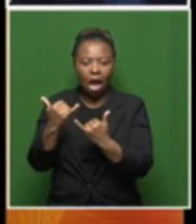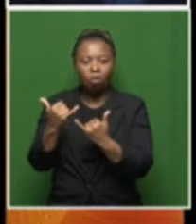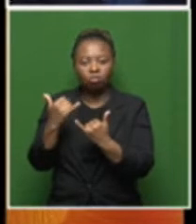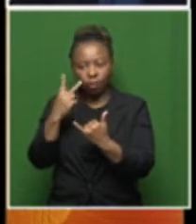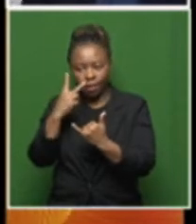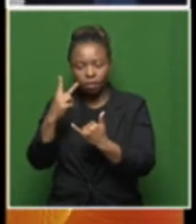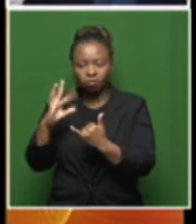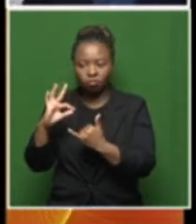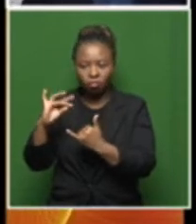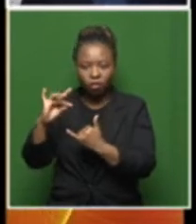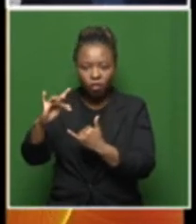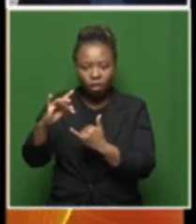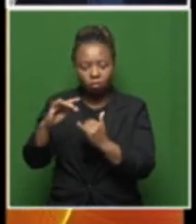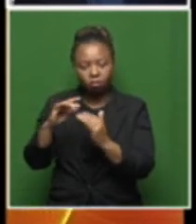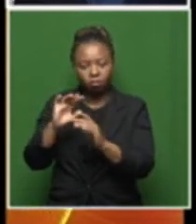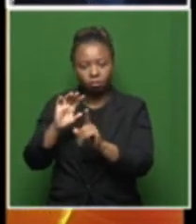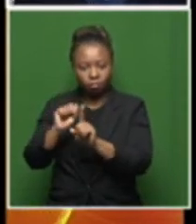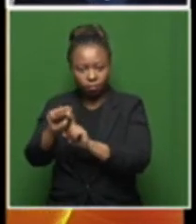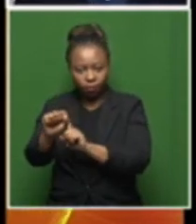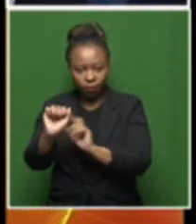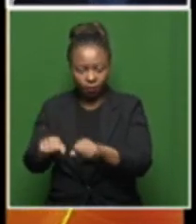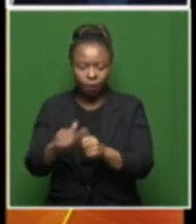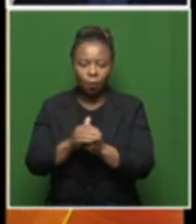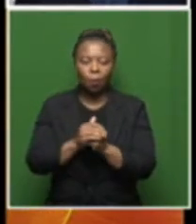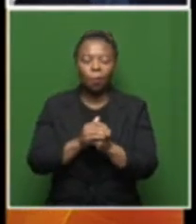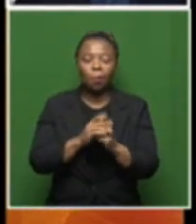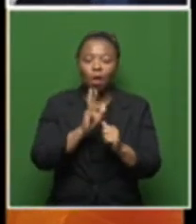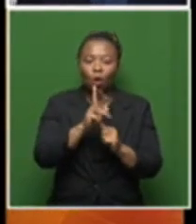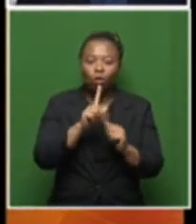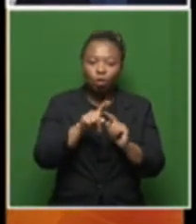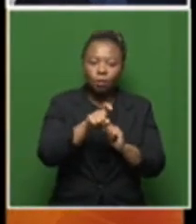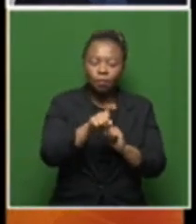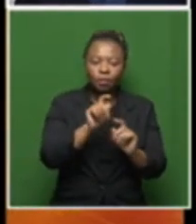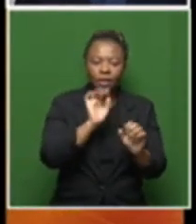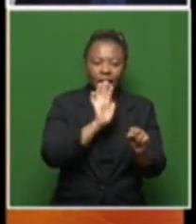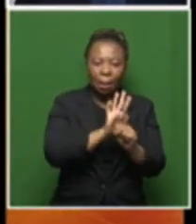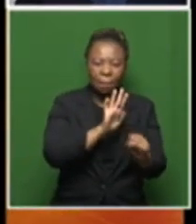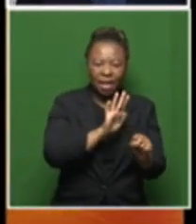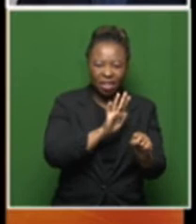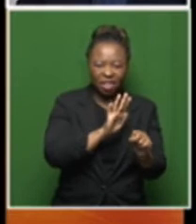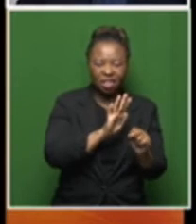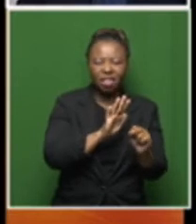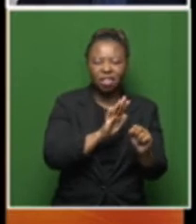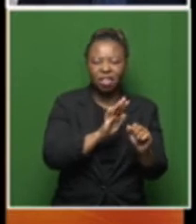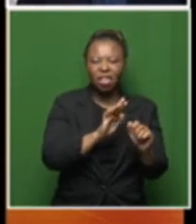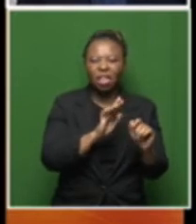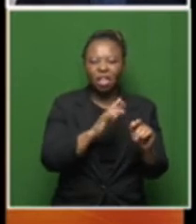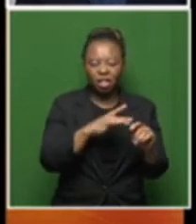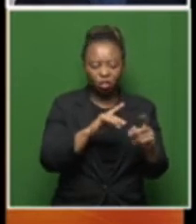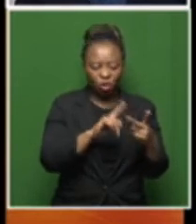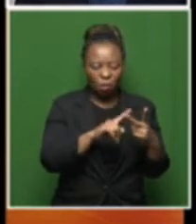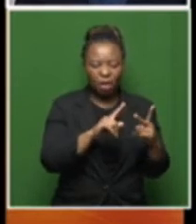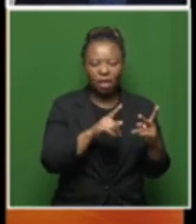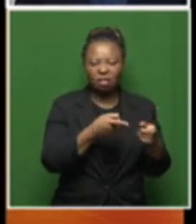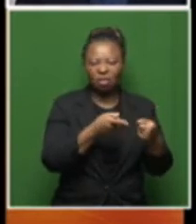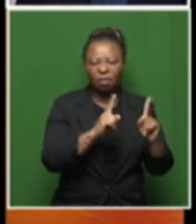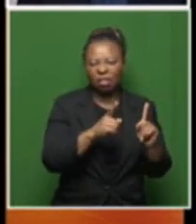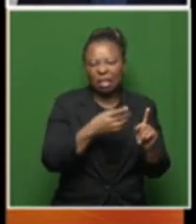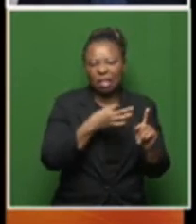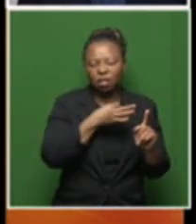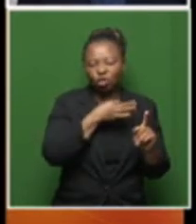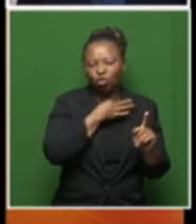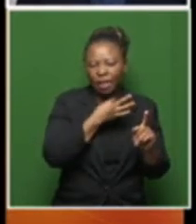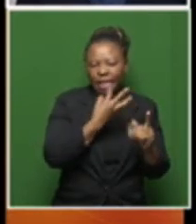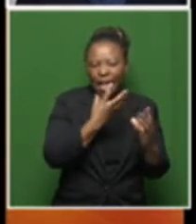day. We've also been tracking the impact of trauma on our system. So you can see that from the week before the